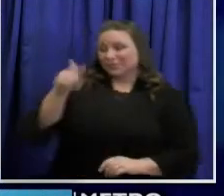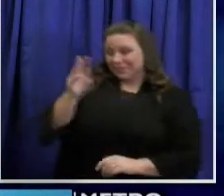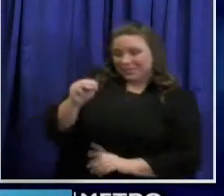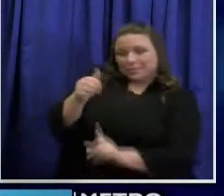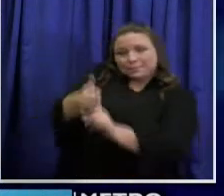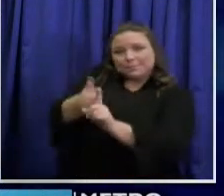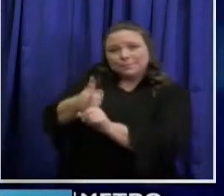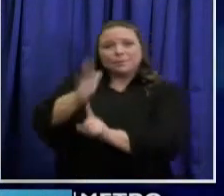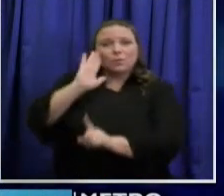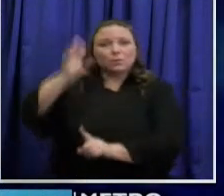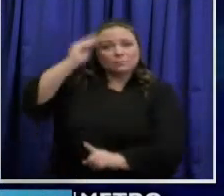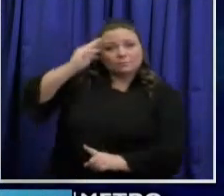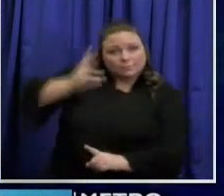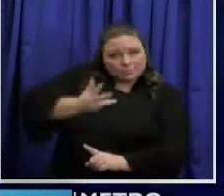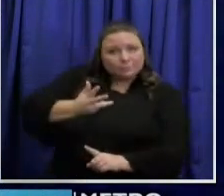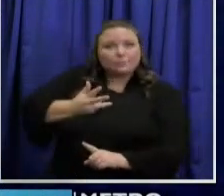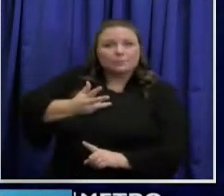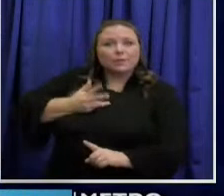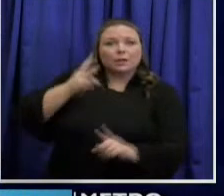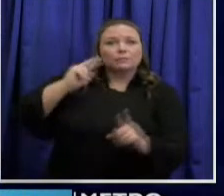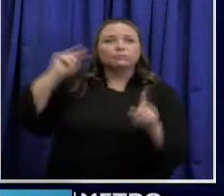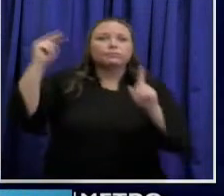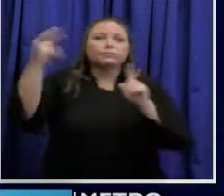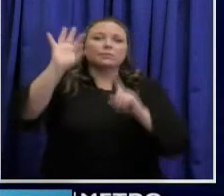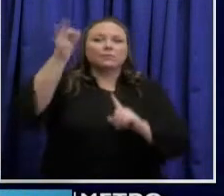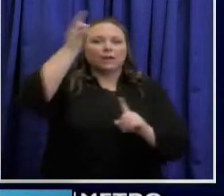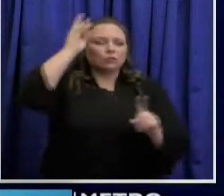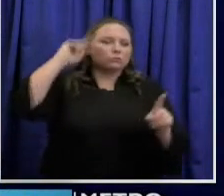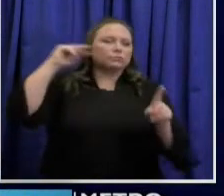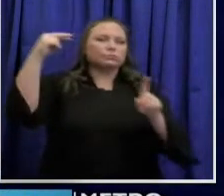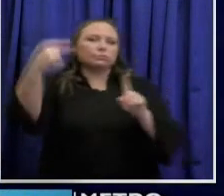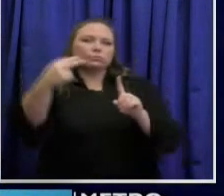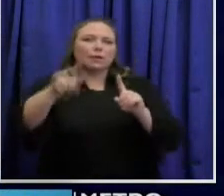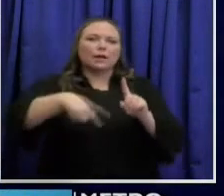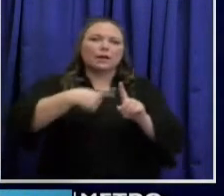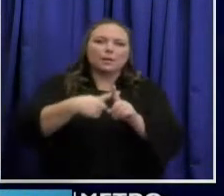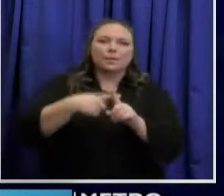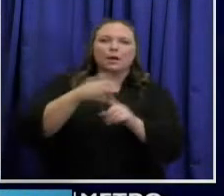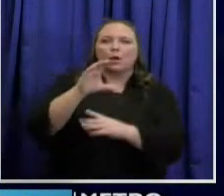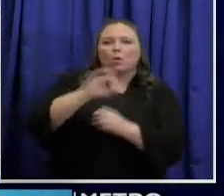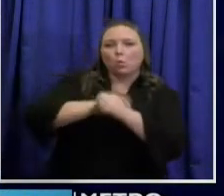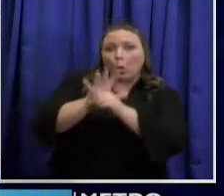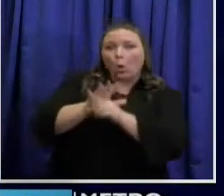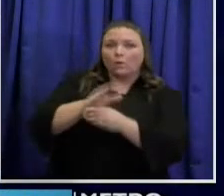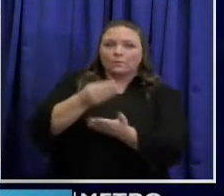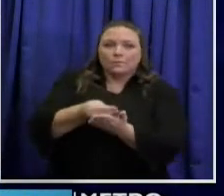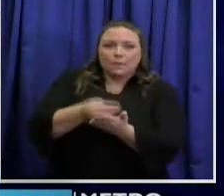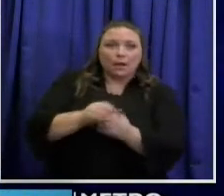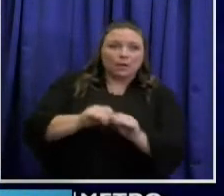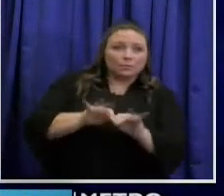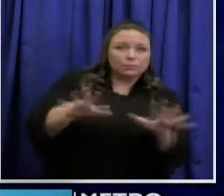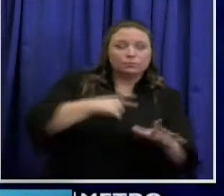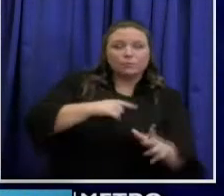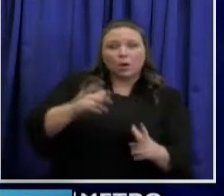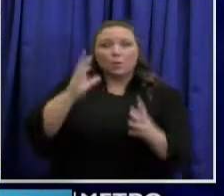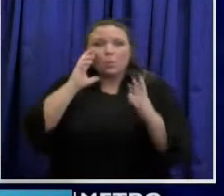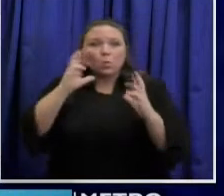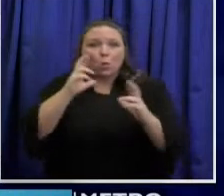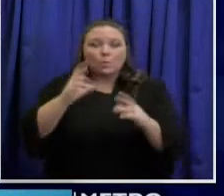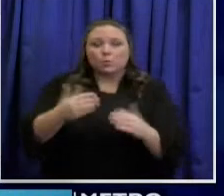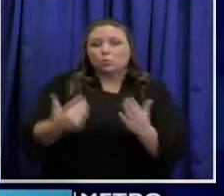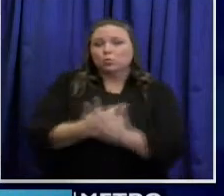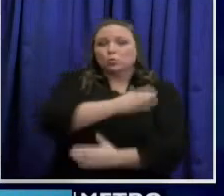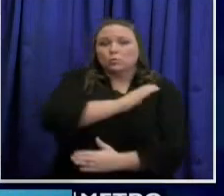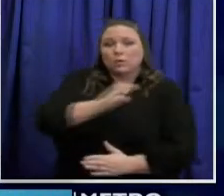us an update on the federal outlook as it pertains to additional COVID relief funding. And I'm hopeful that the incoming Congress can come